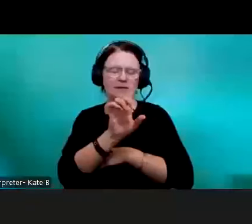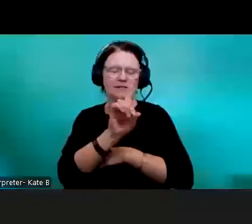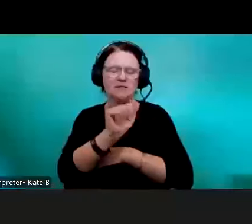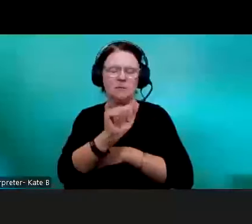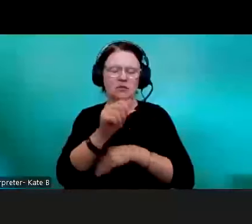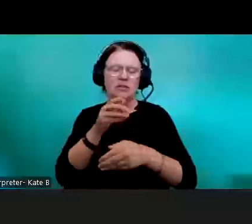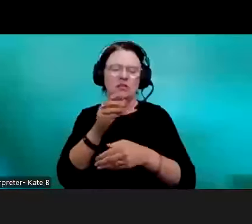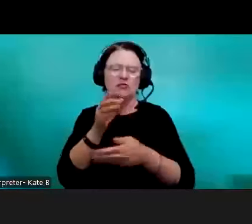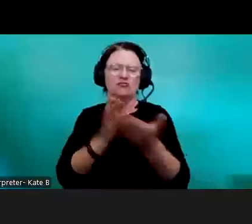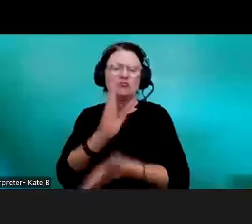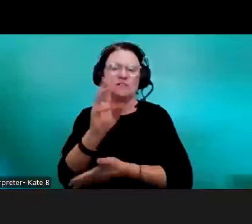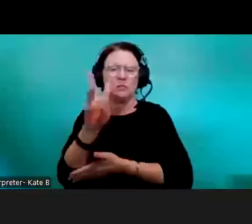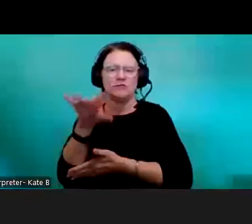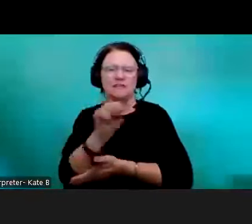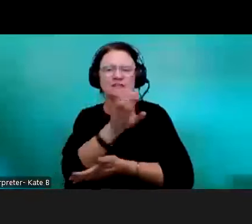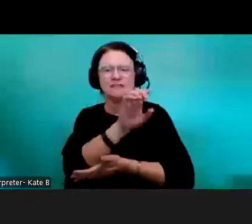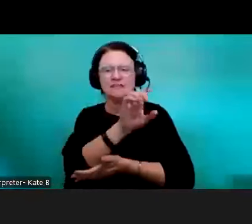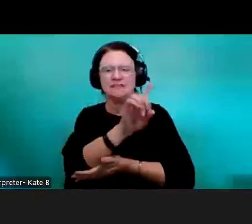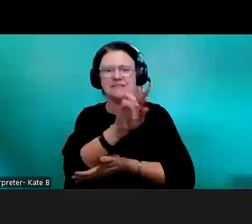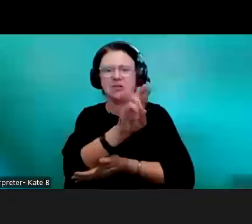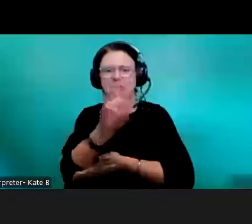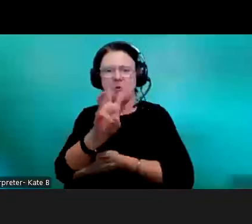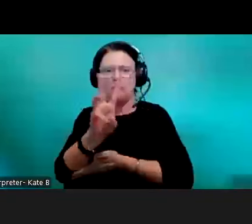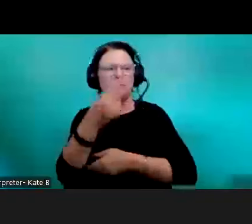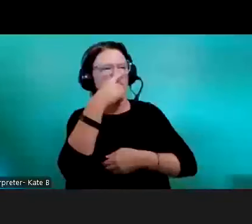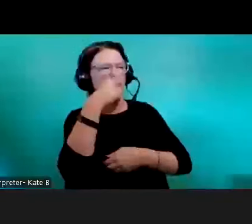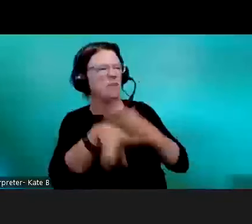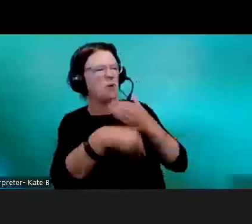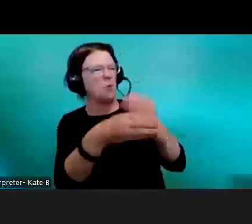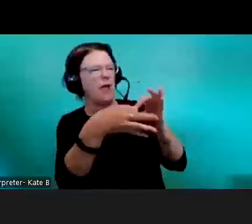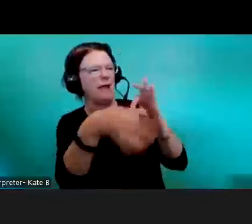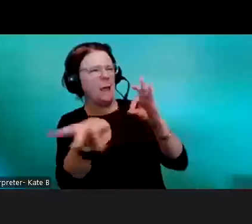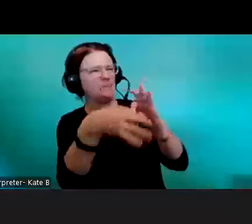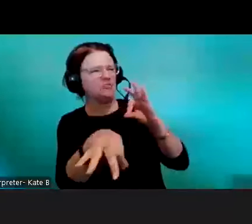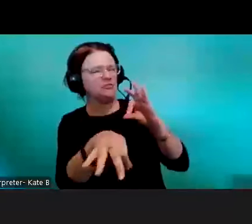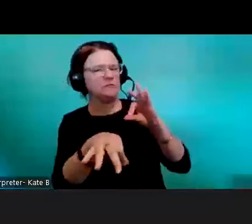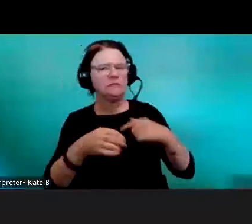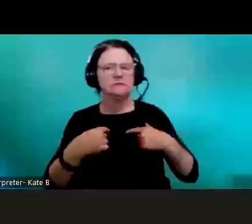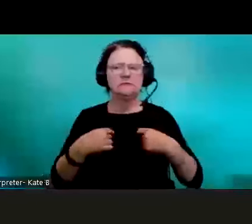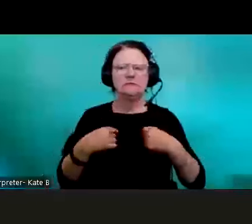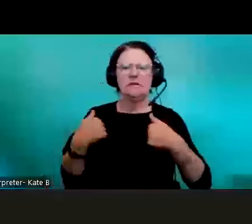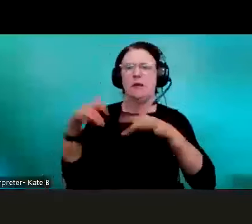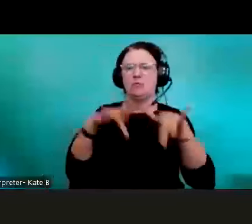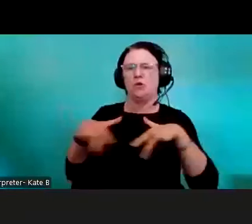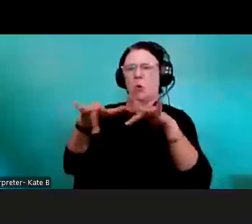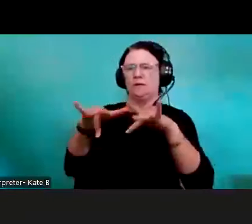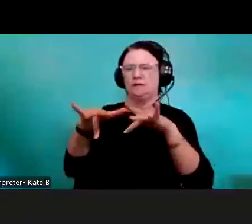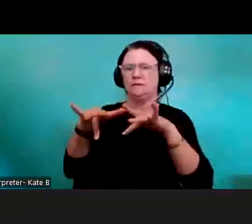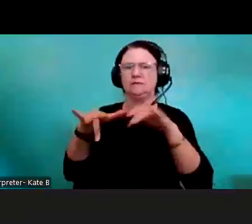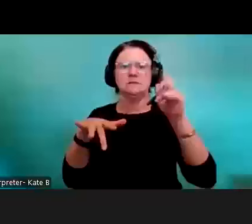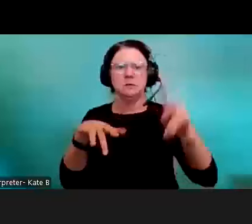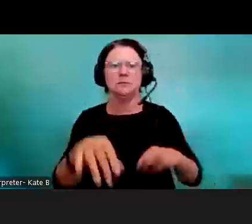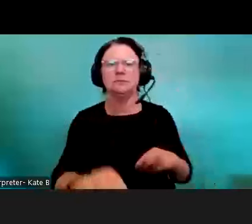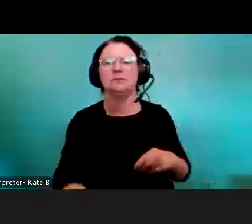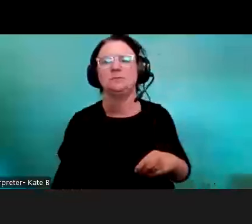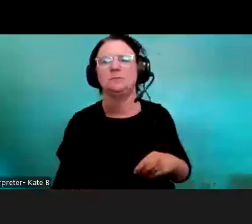Anna Anderson. Uh, Jenny, do you know how to put on the captions? Um, I'm recording it right now, so. okay.